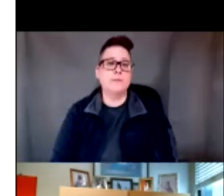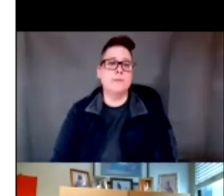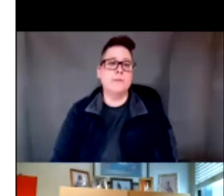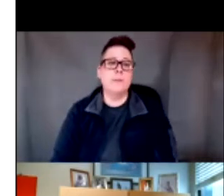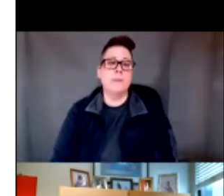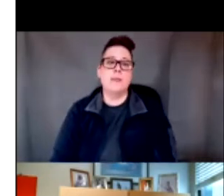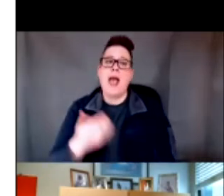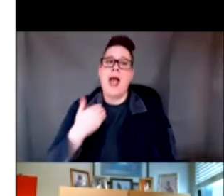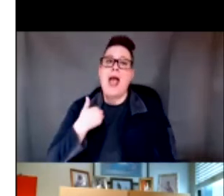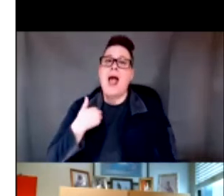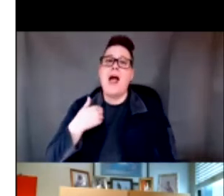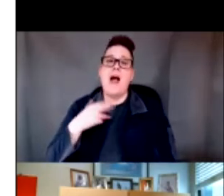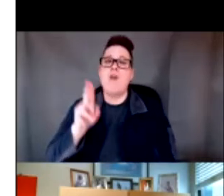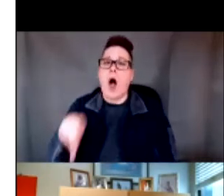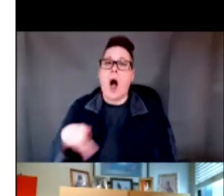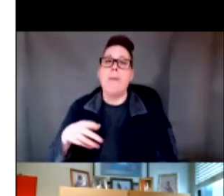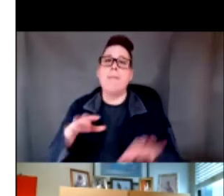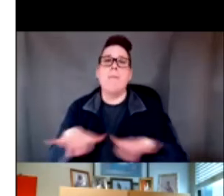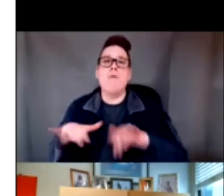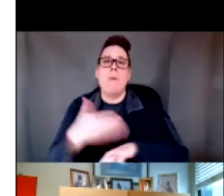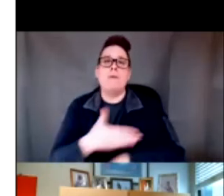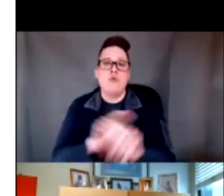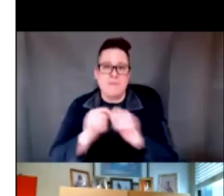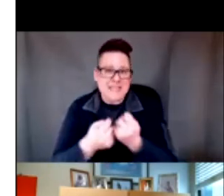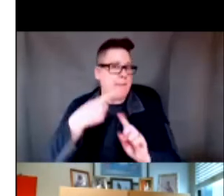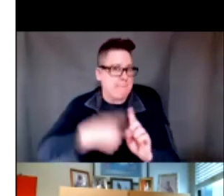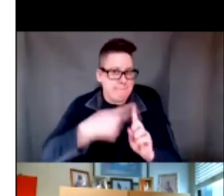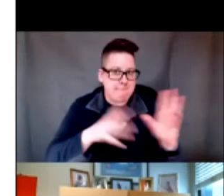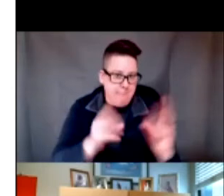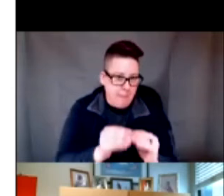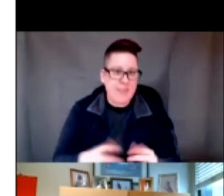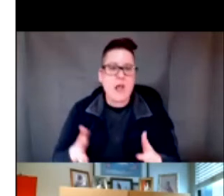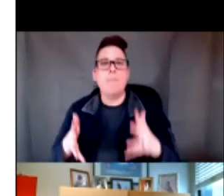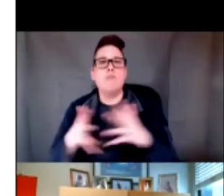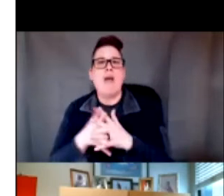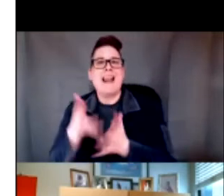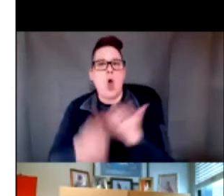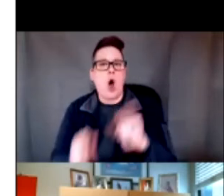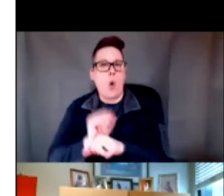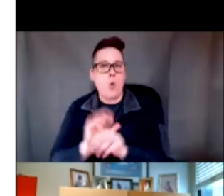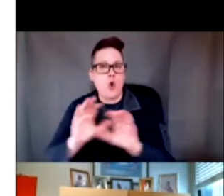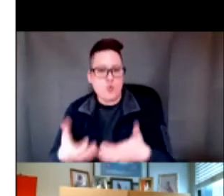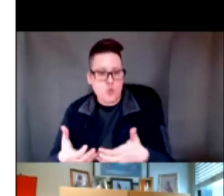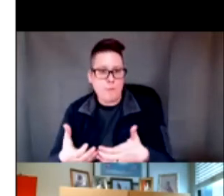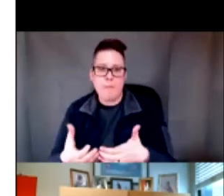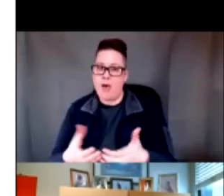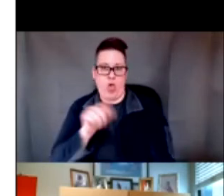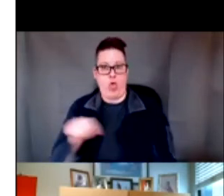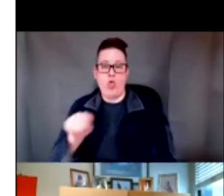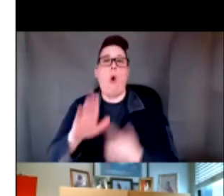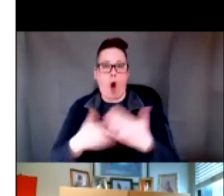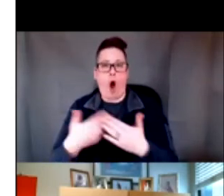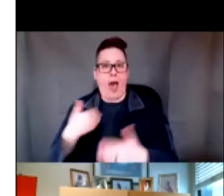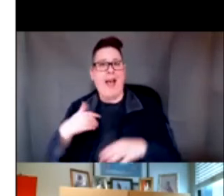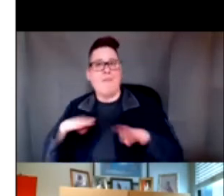performance improvement team or UP team that meets monthly, and a pregnancy loss work group, all of which have representation from behavioral